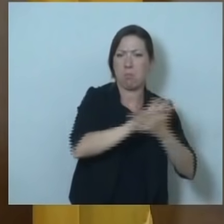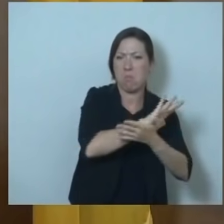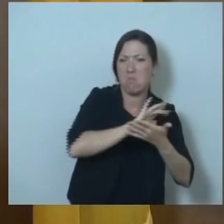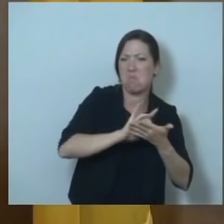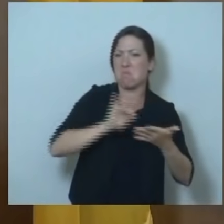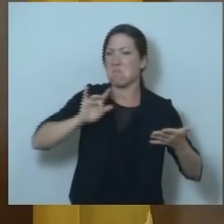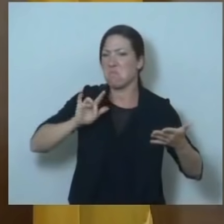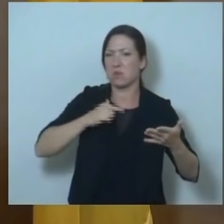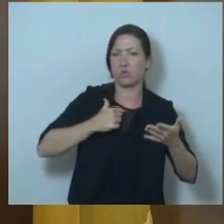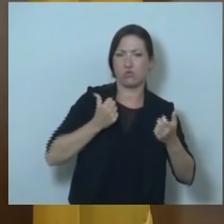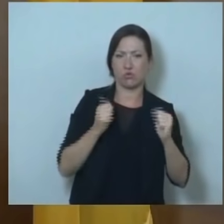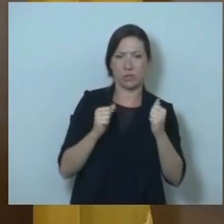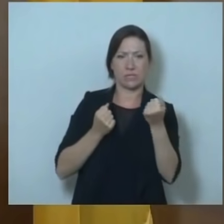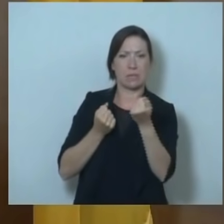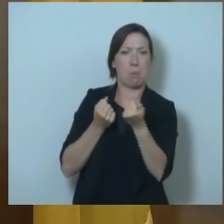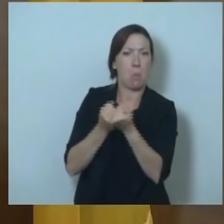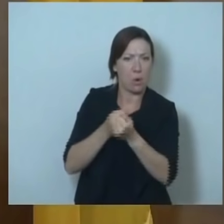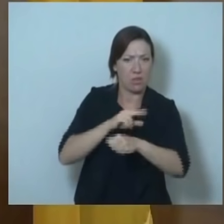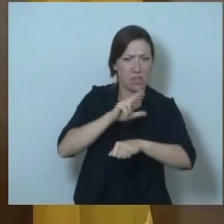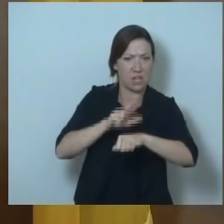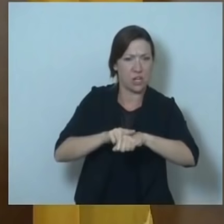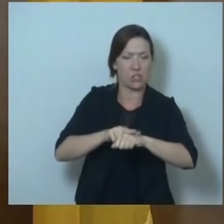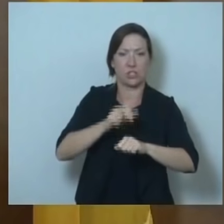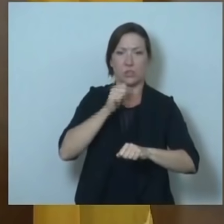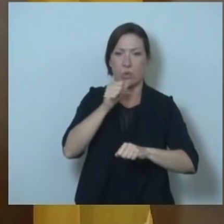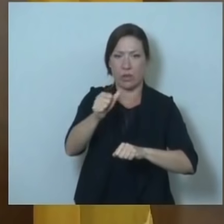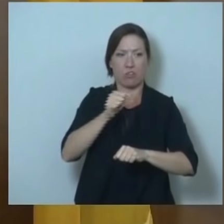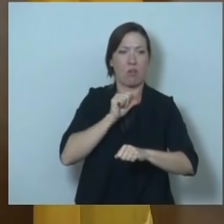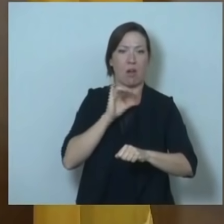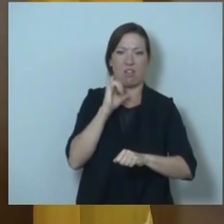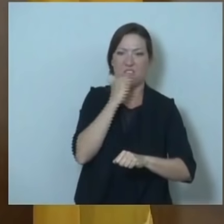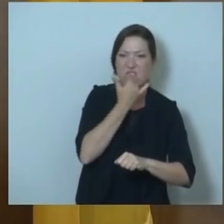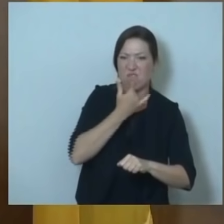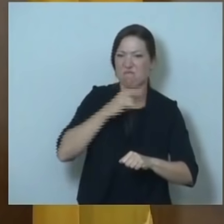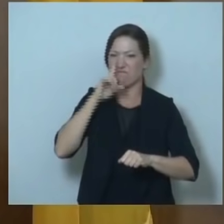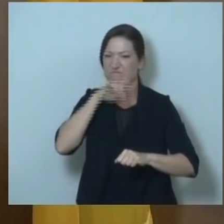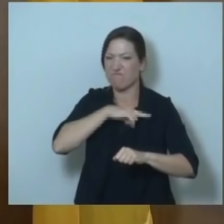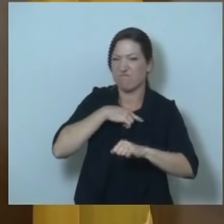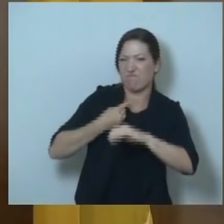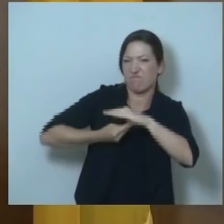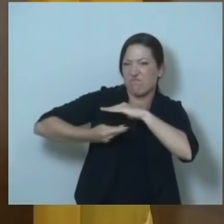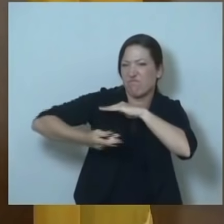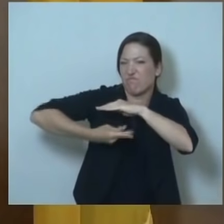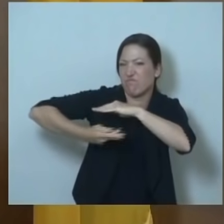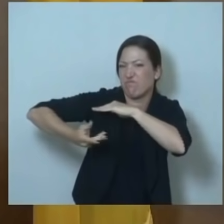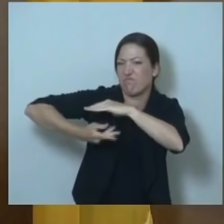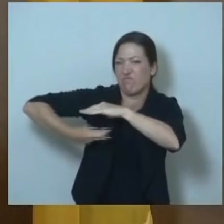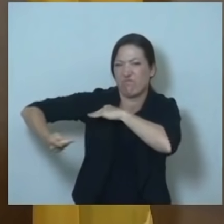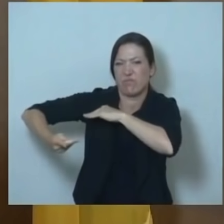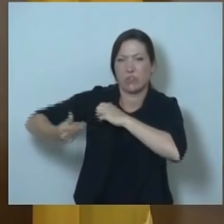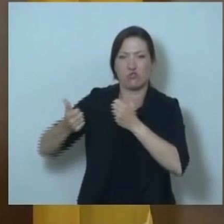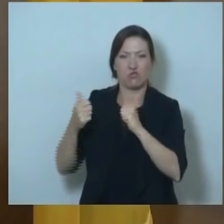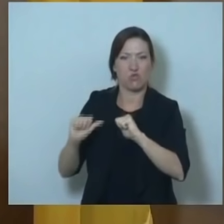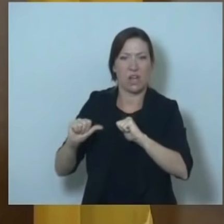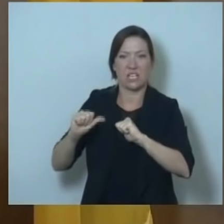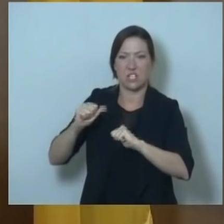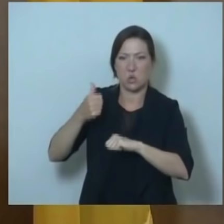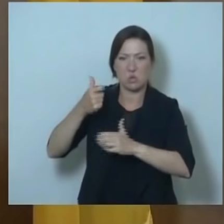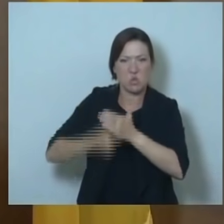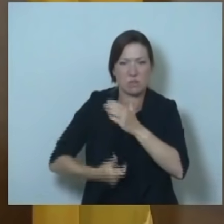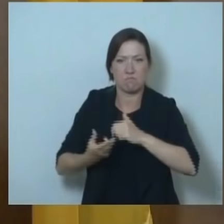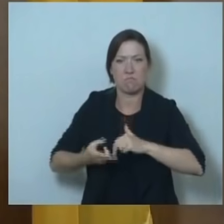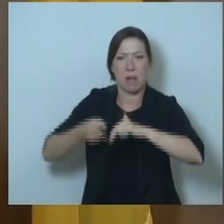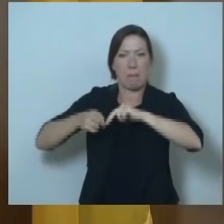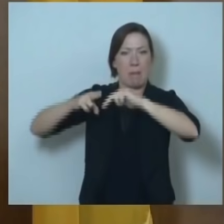in beating back black market in inappropriate efforts to gouge states,